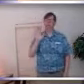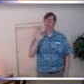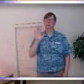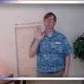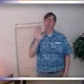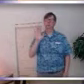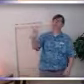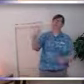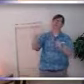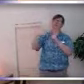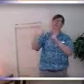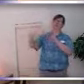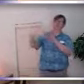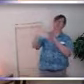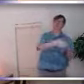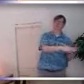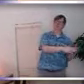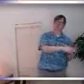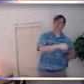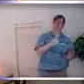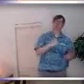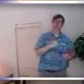to shift my perspective,